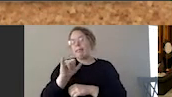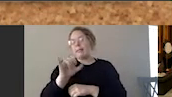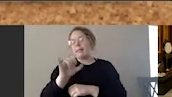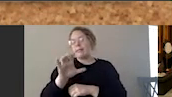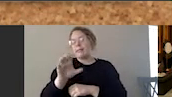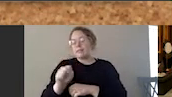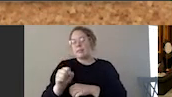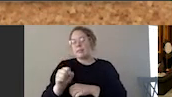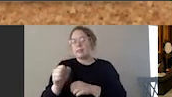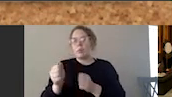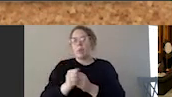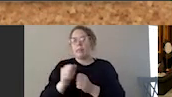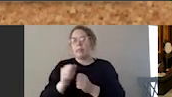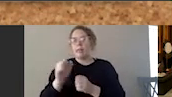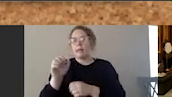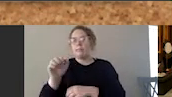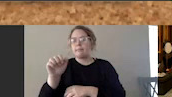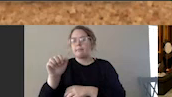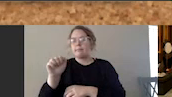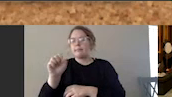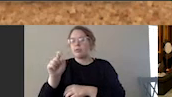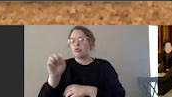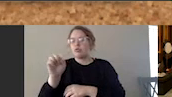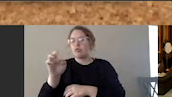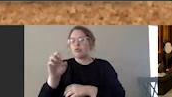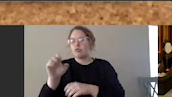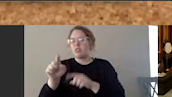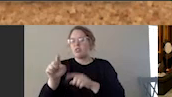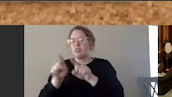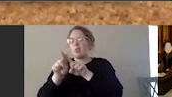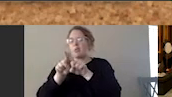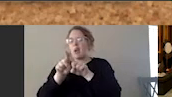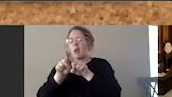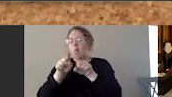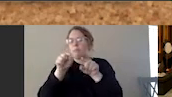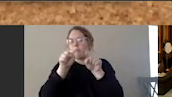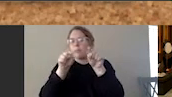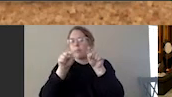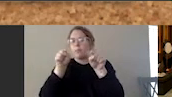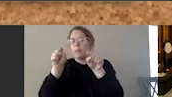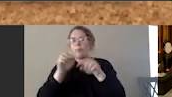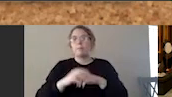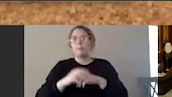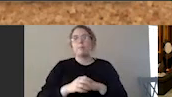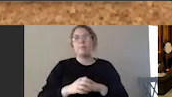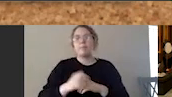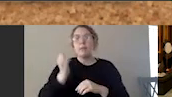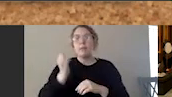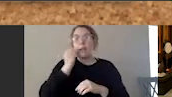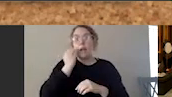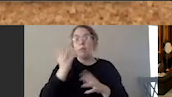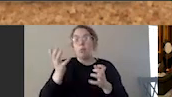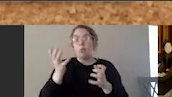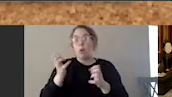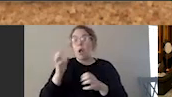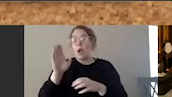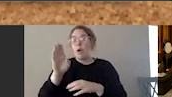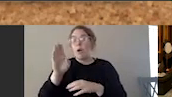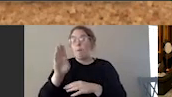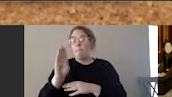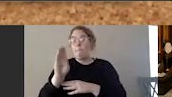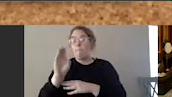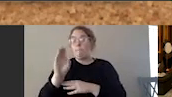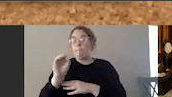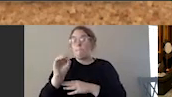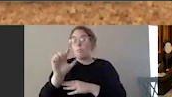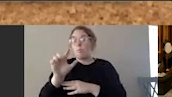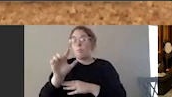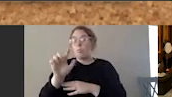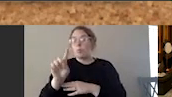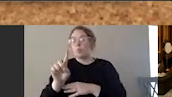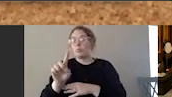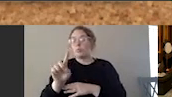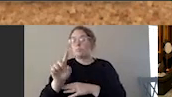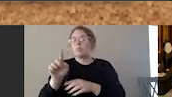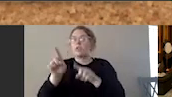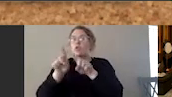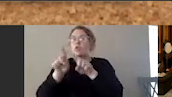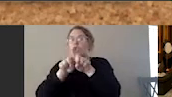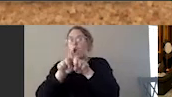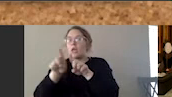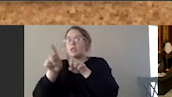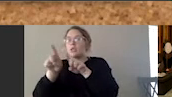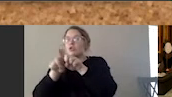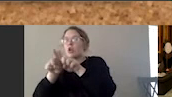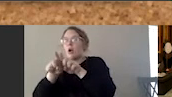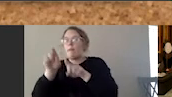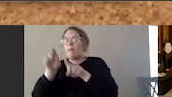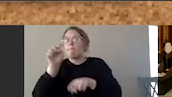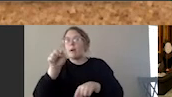highlight something in bold, we would use 2 asterisks on either end of the text. And if you want to use